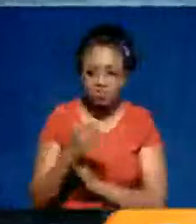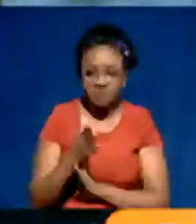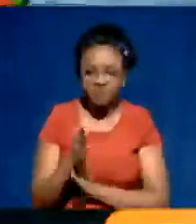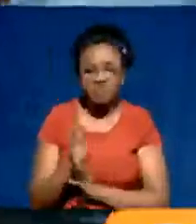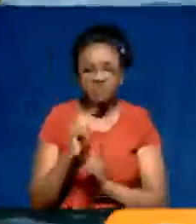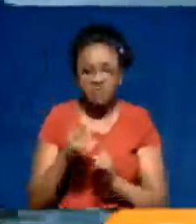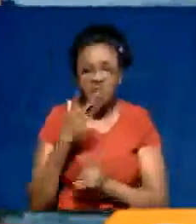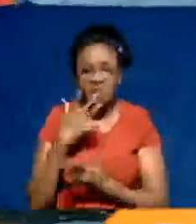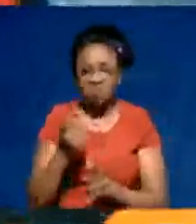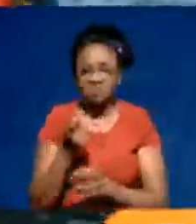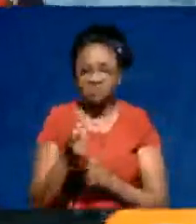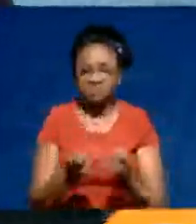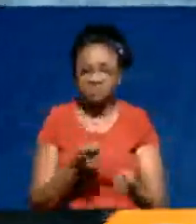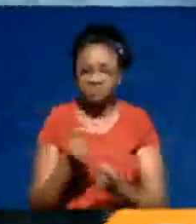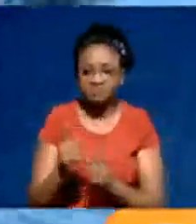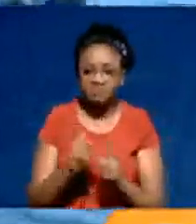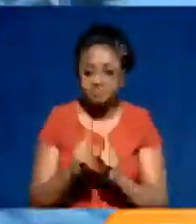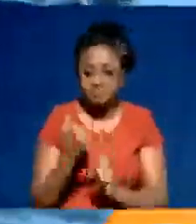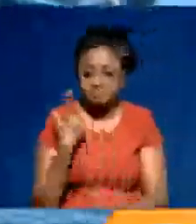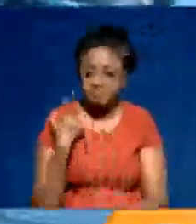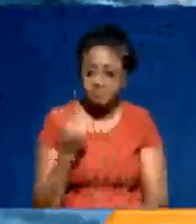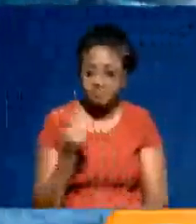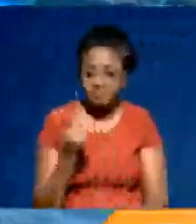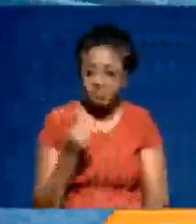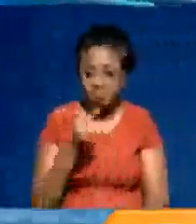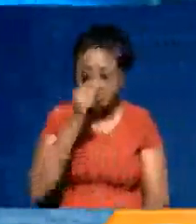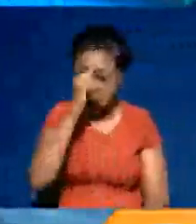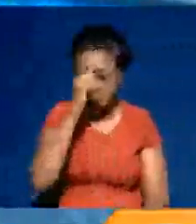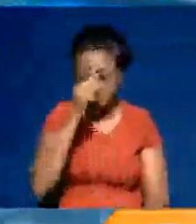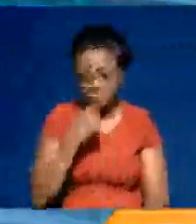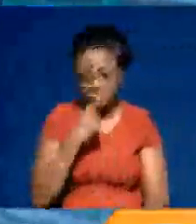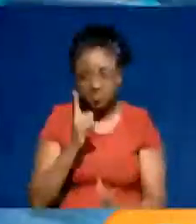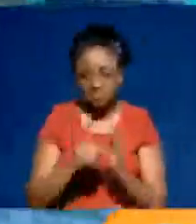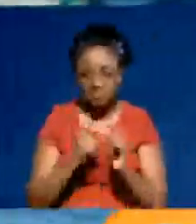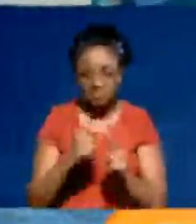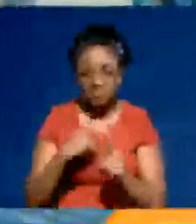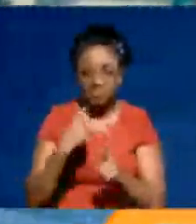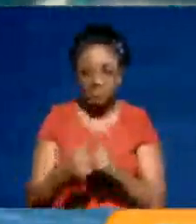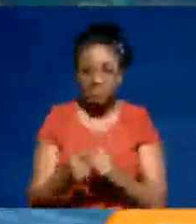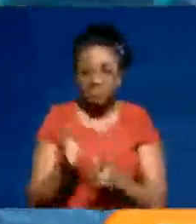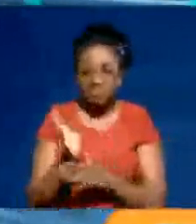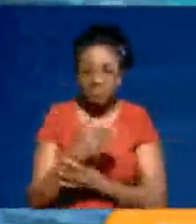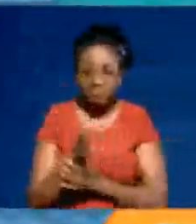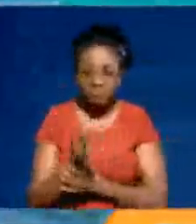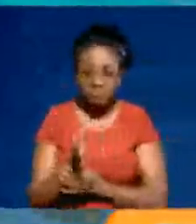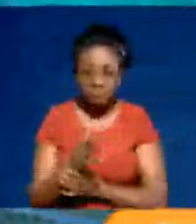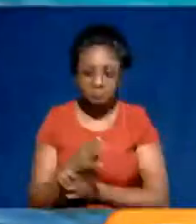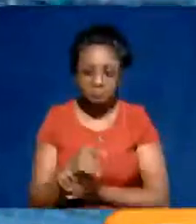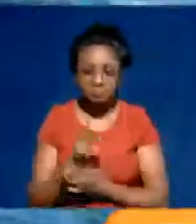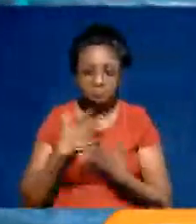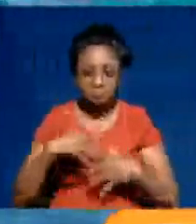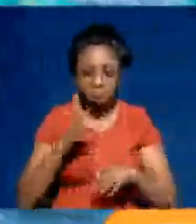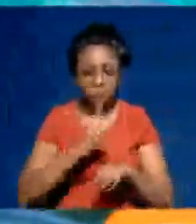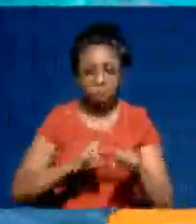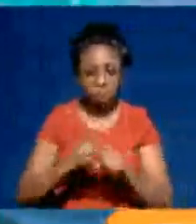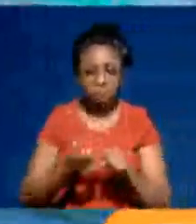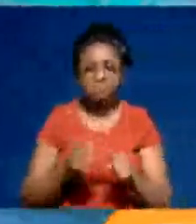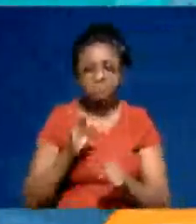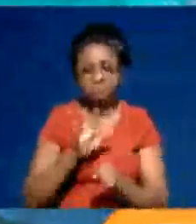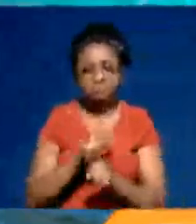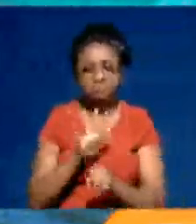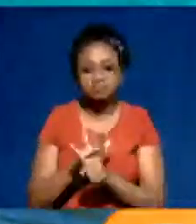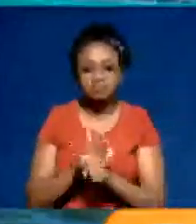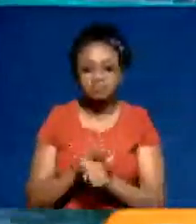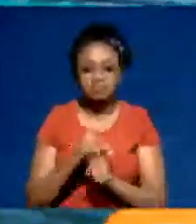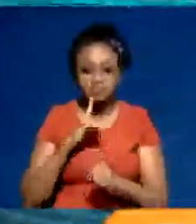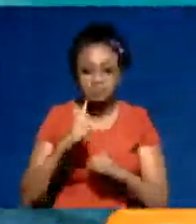Victoria. Latest government figures show Kenya's annual fish consumption has risen to 600,000